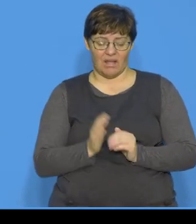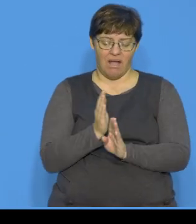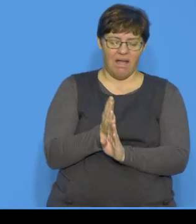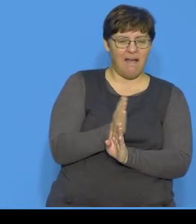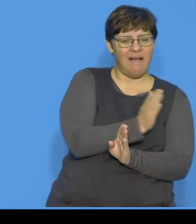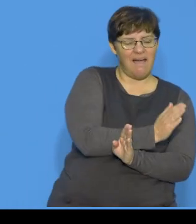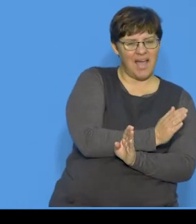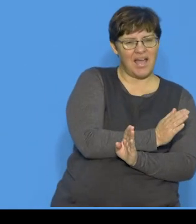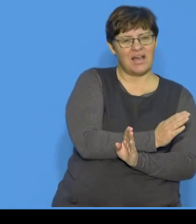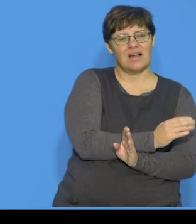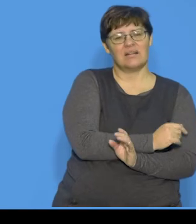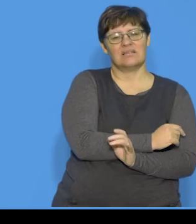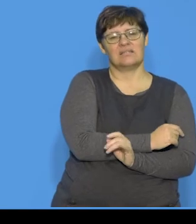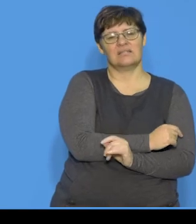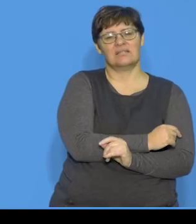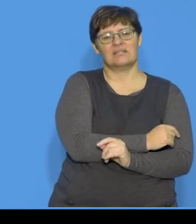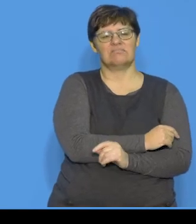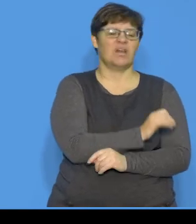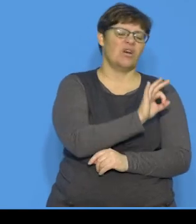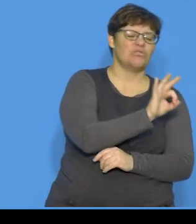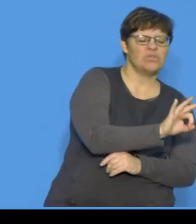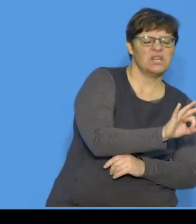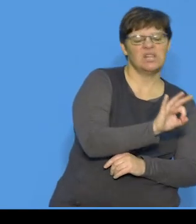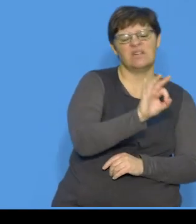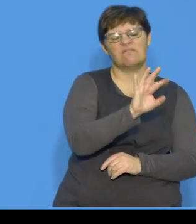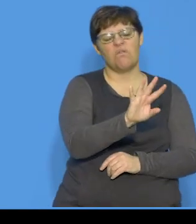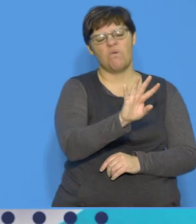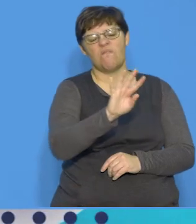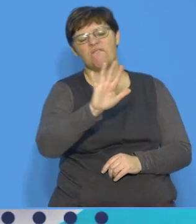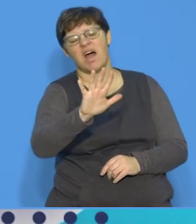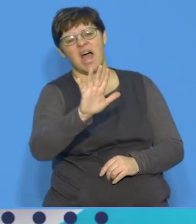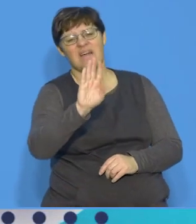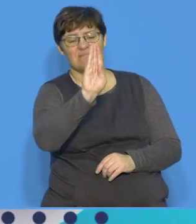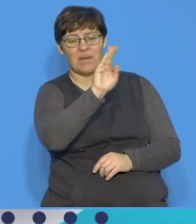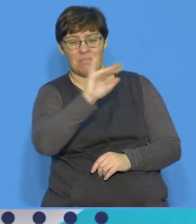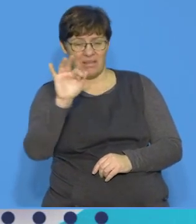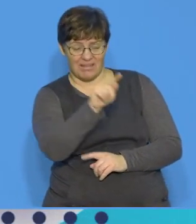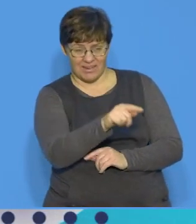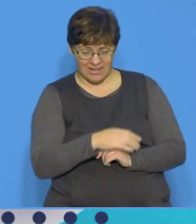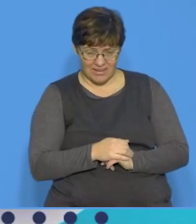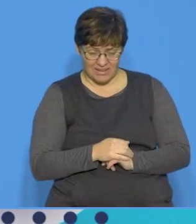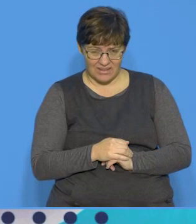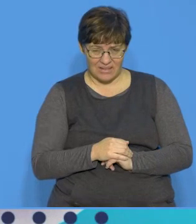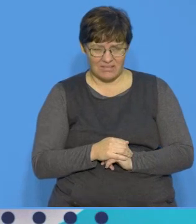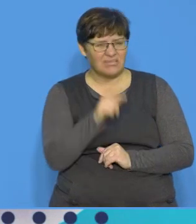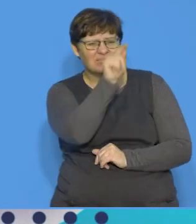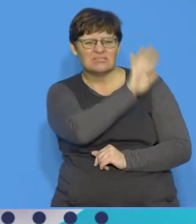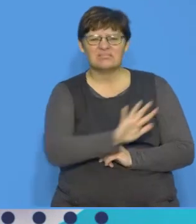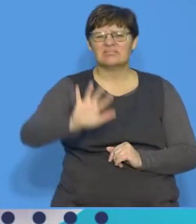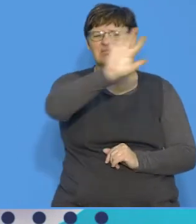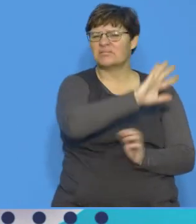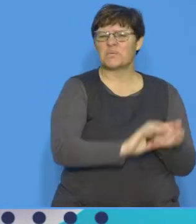years around 3 and 4 billion, even up to 5 billion, do you know what happened around